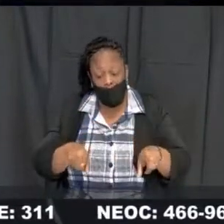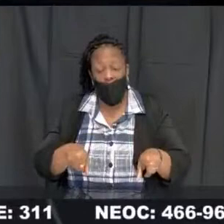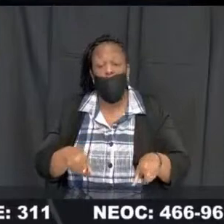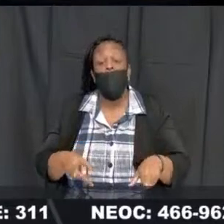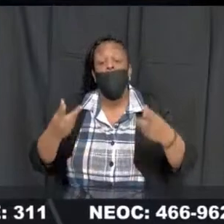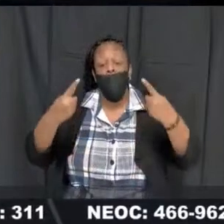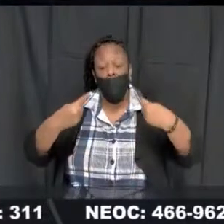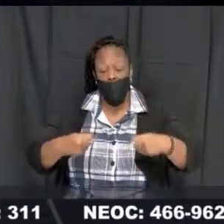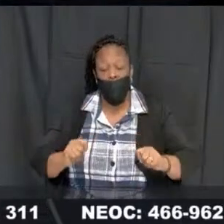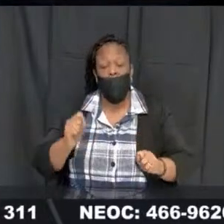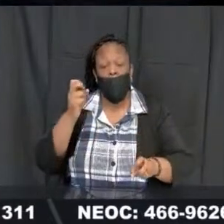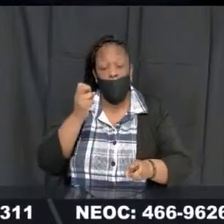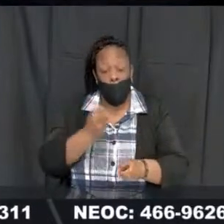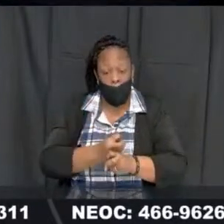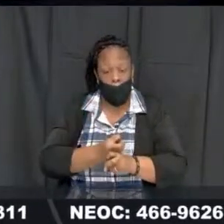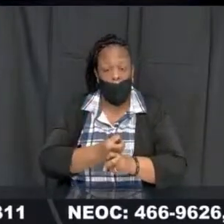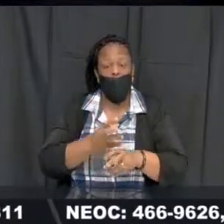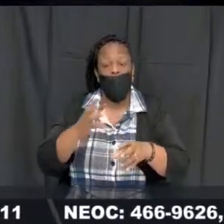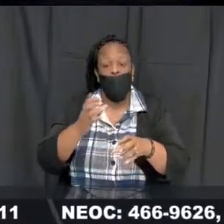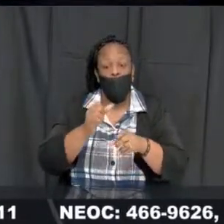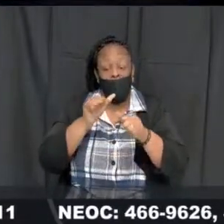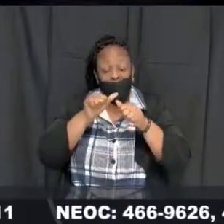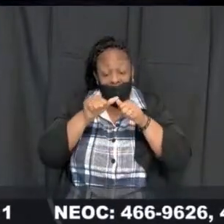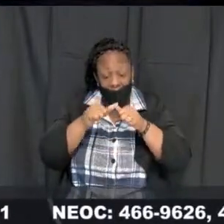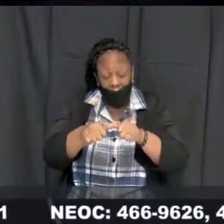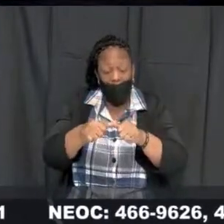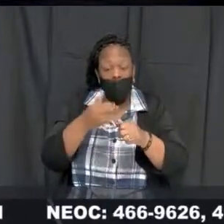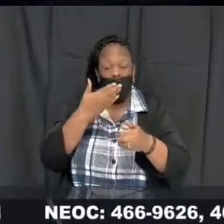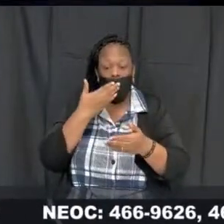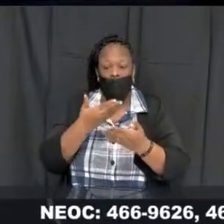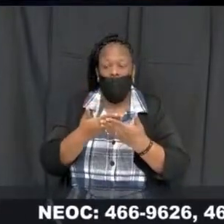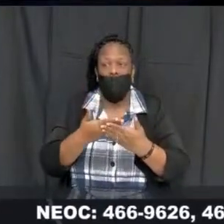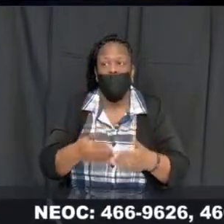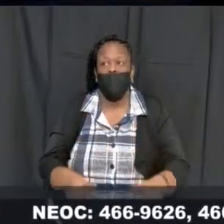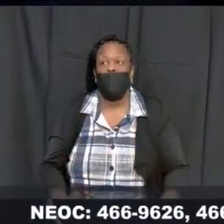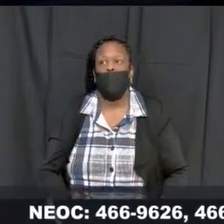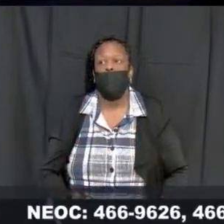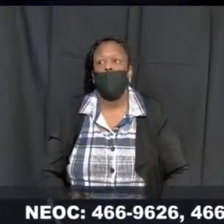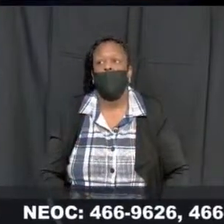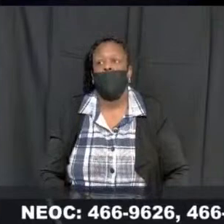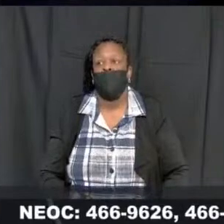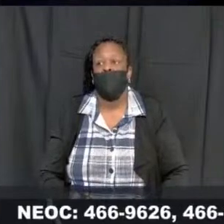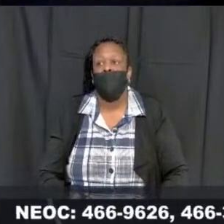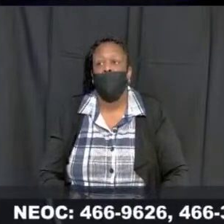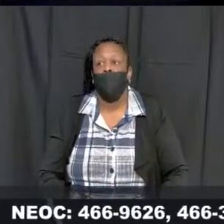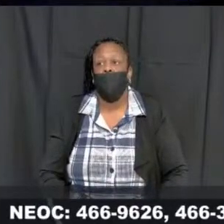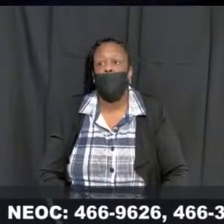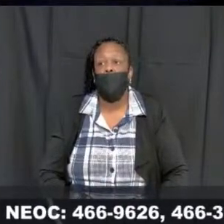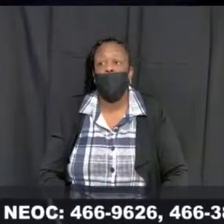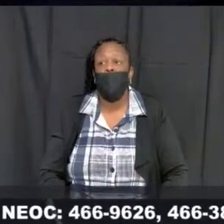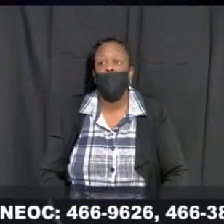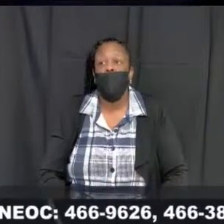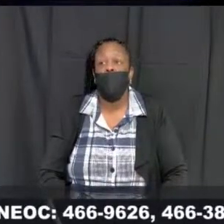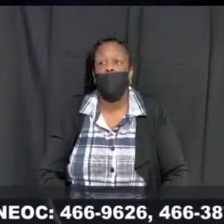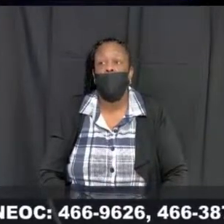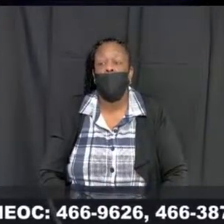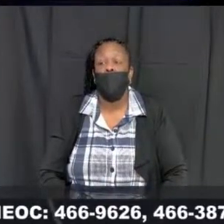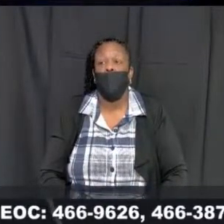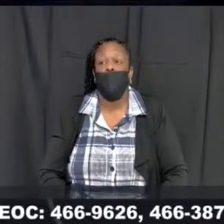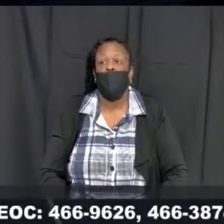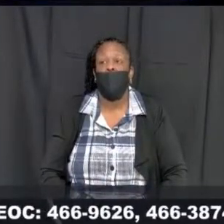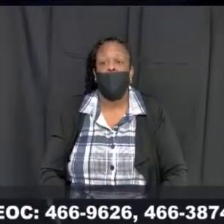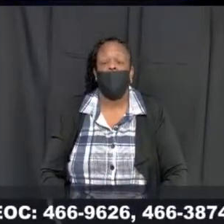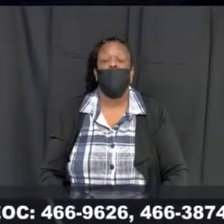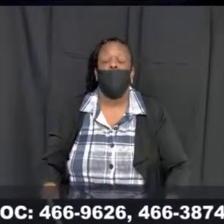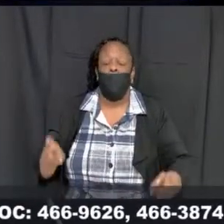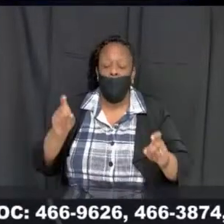yet. We are appealing also, Mr. Williams said it's not a political thing, but we have to reach the